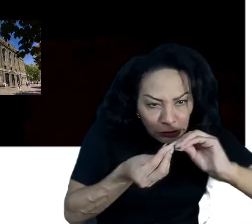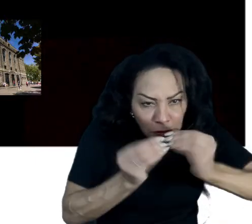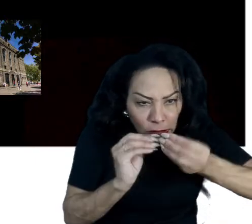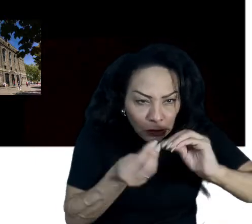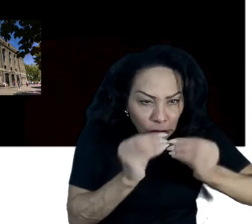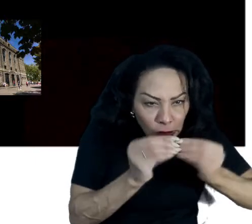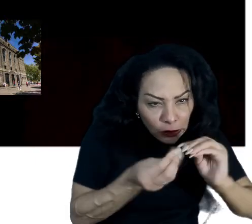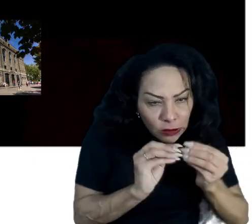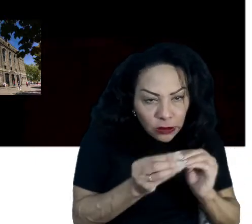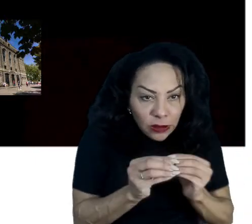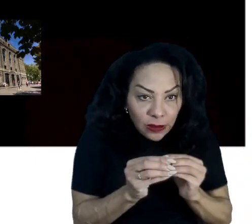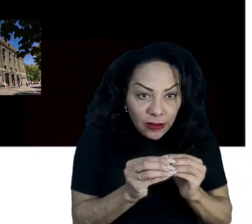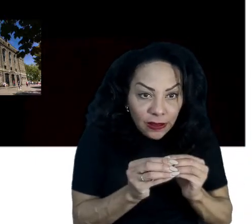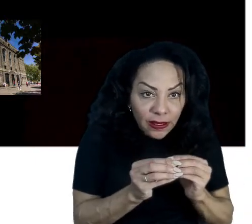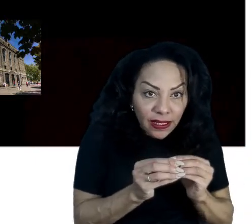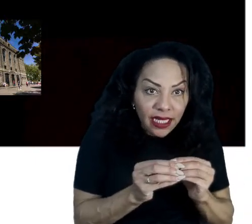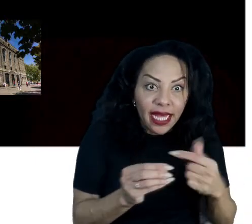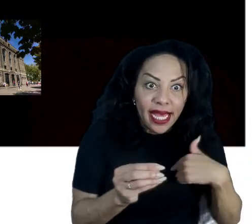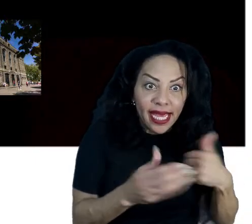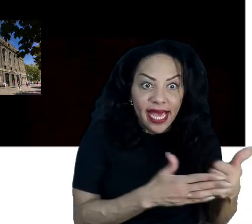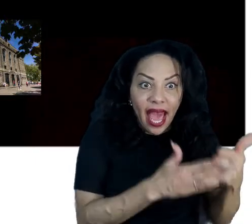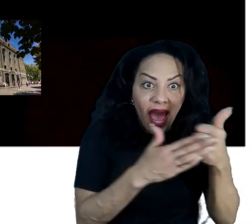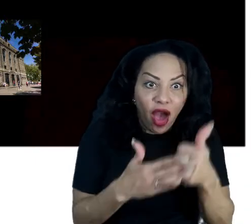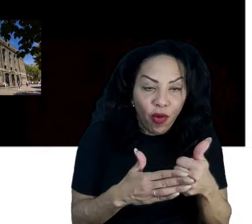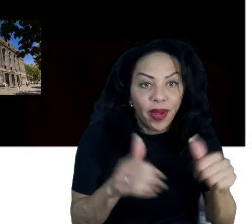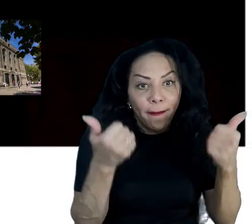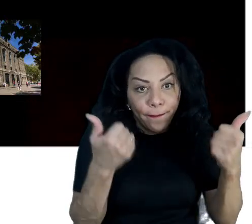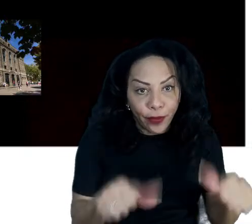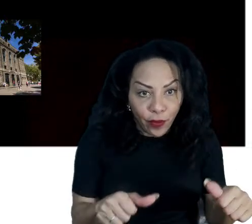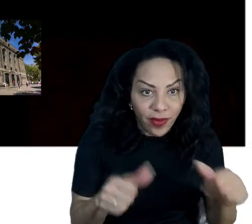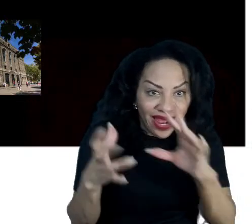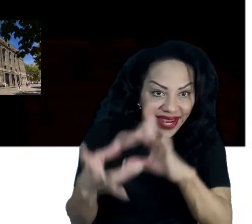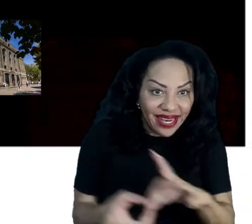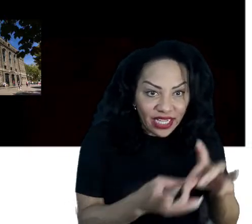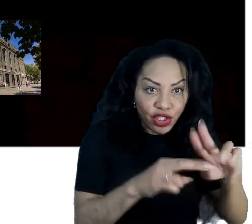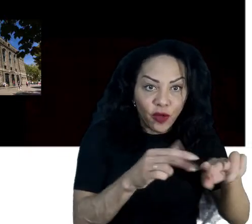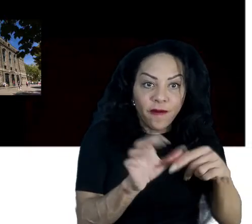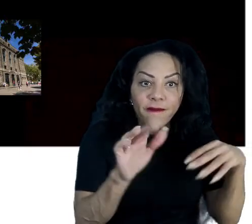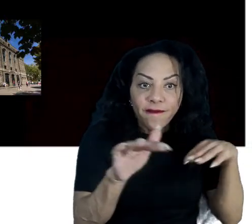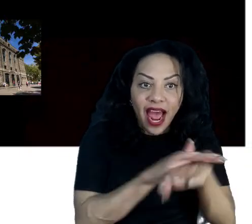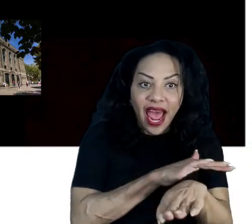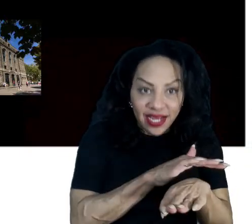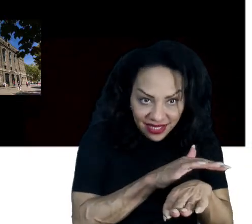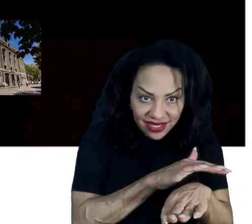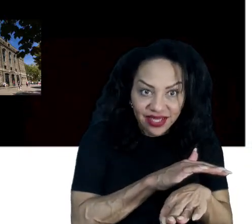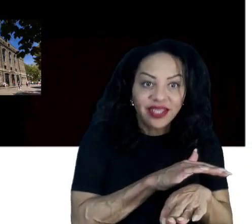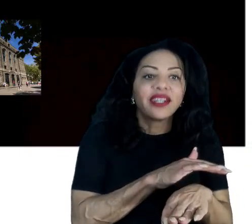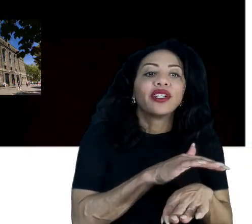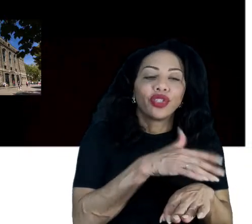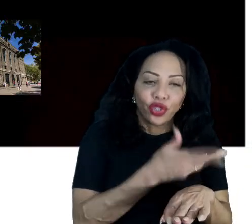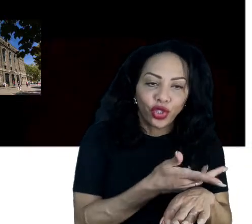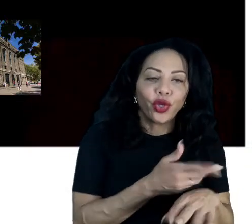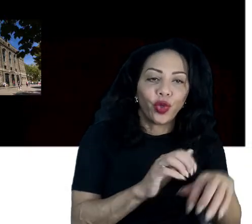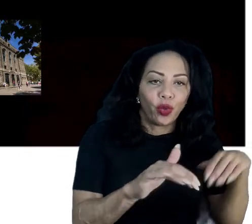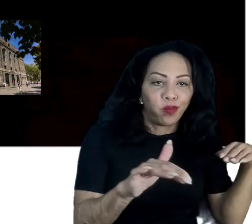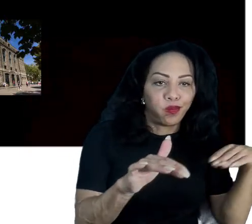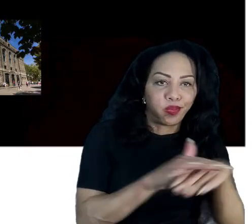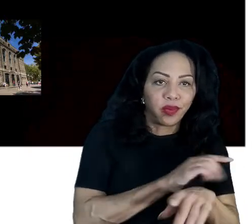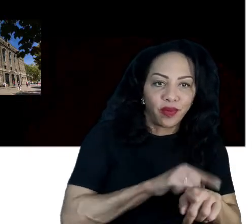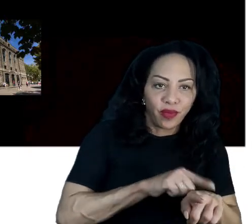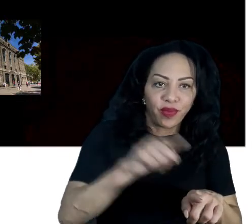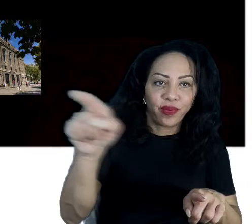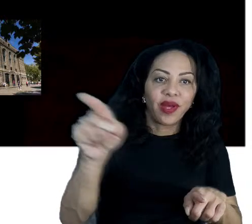retransmit this document from the archives. And so this is a work in progress at the